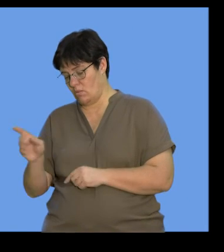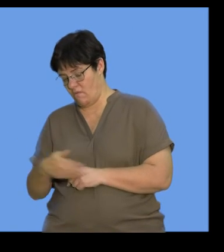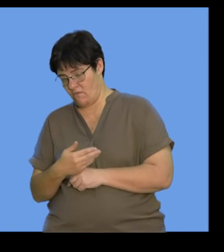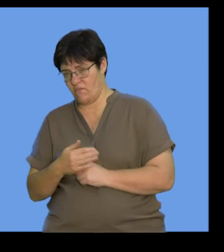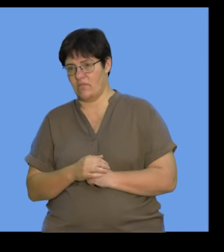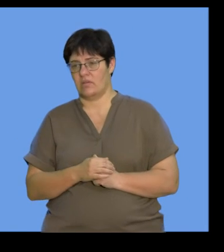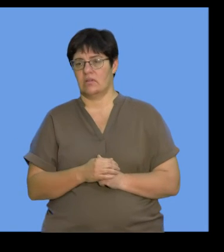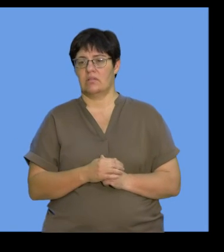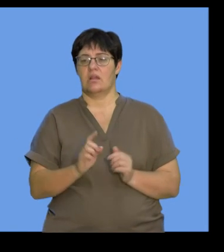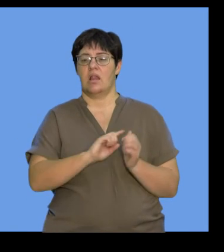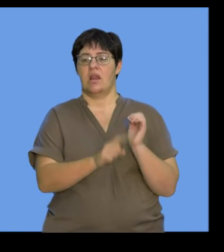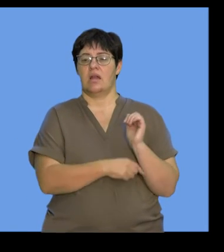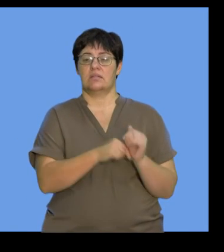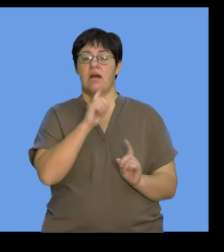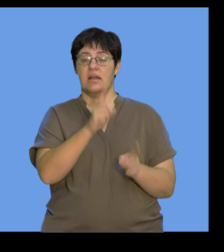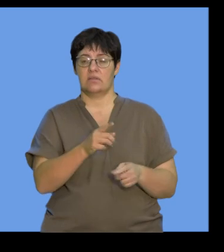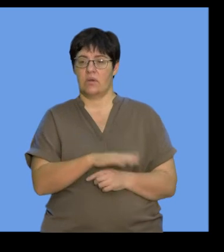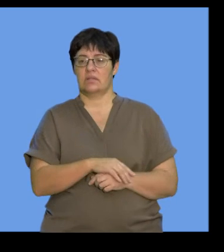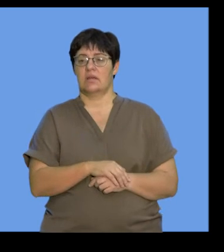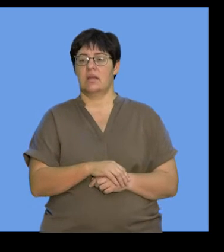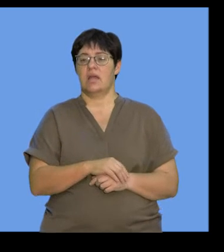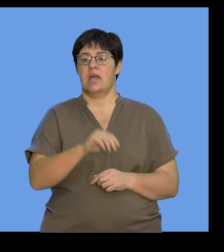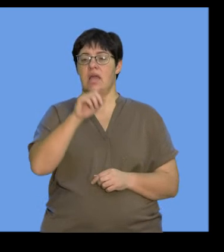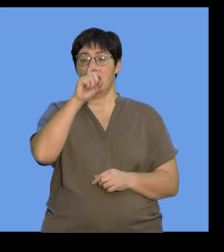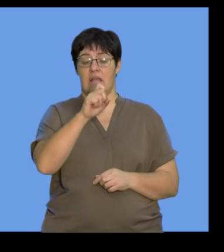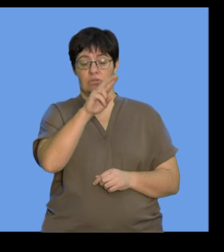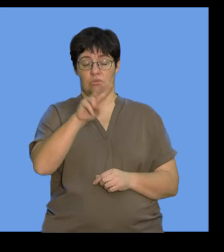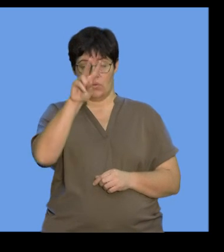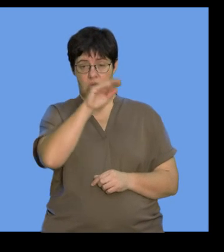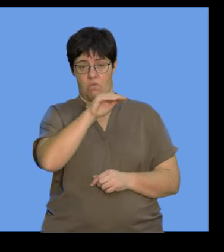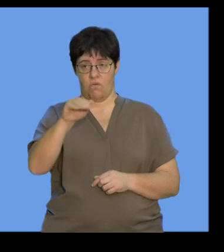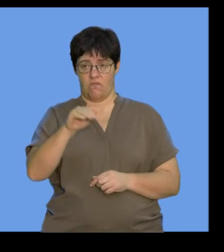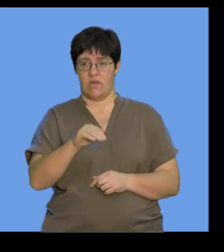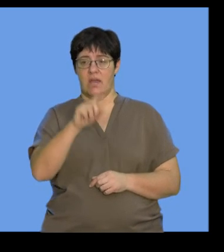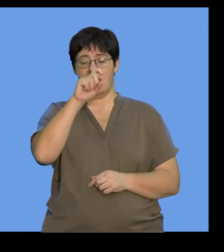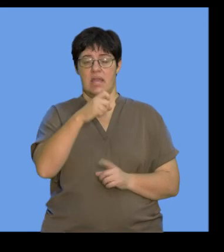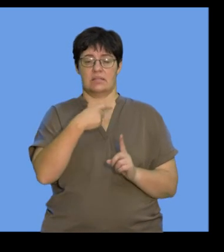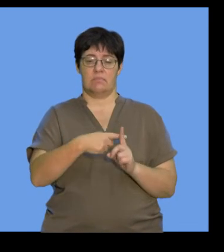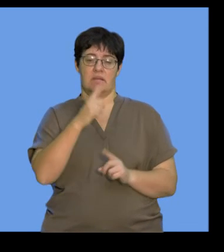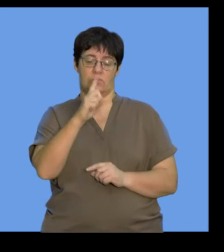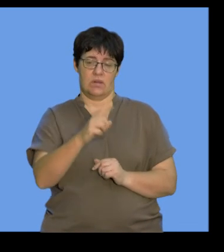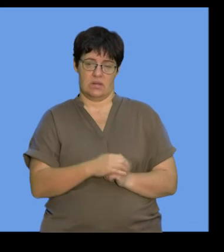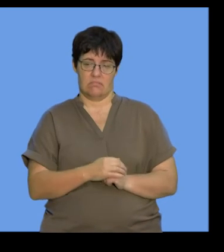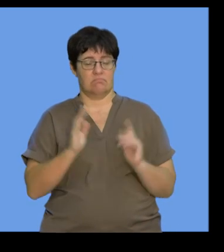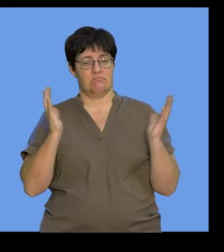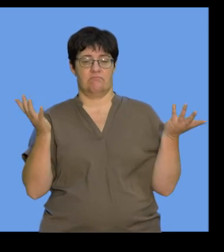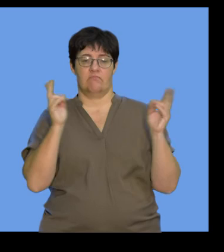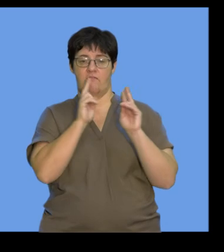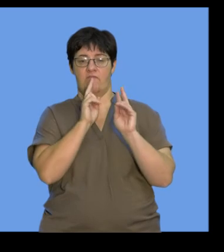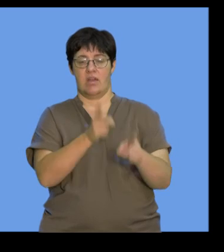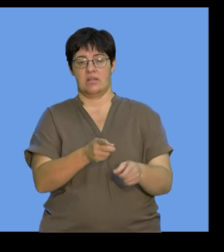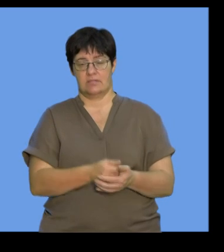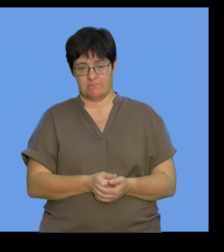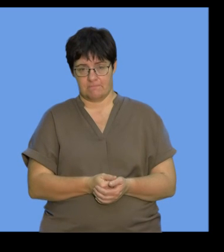1. Lastly, my answer will be x squared over x plus 1. And that's my final